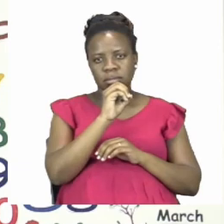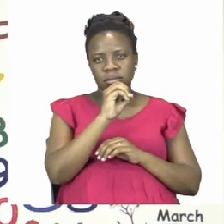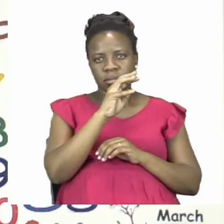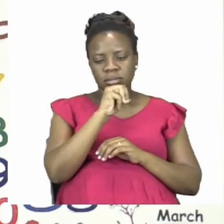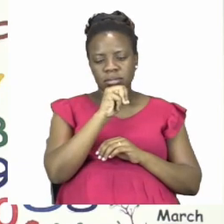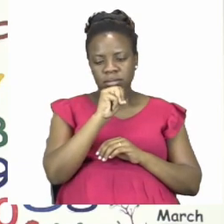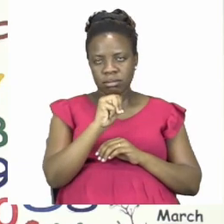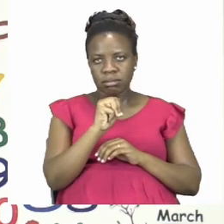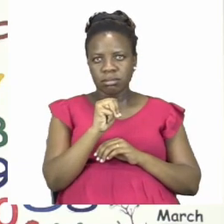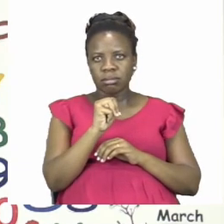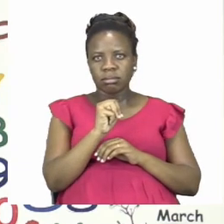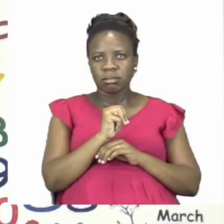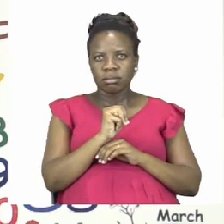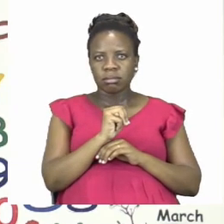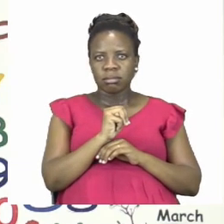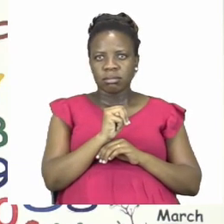millimeters?